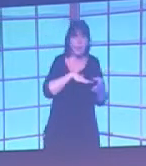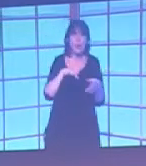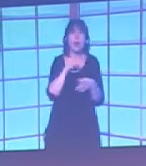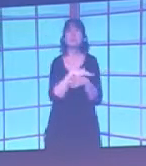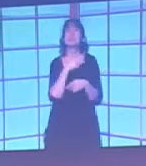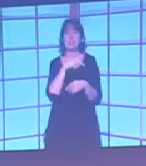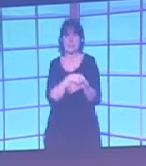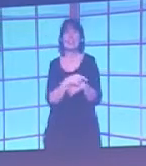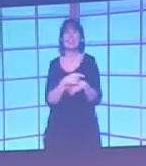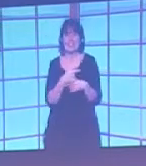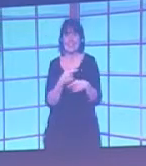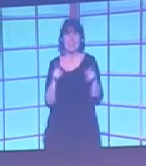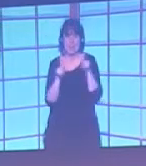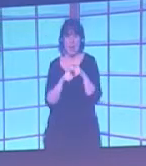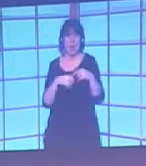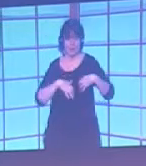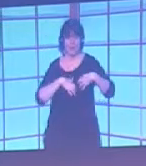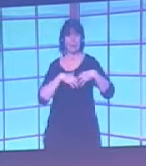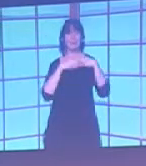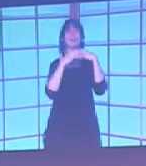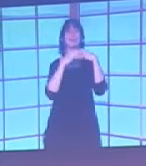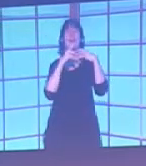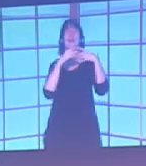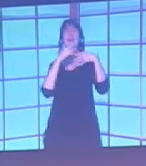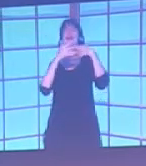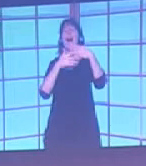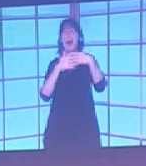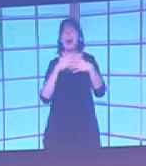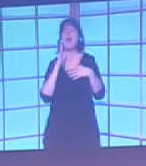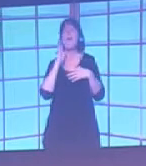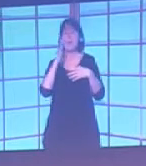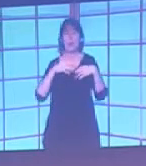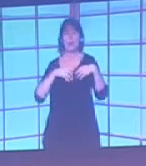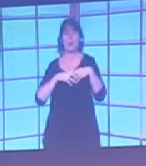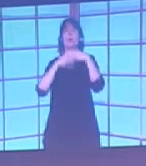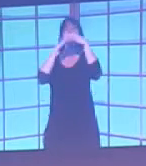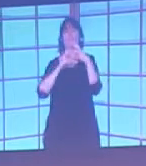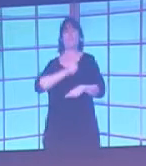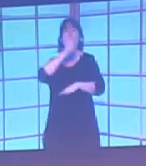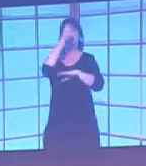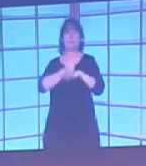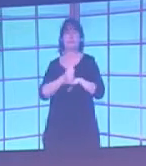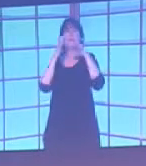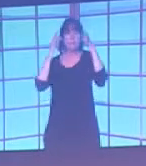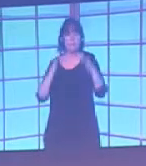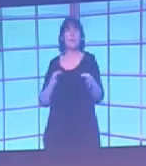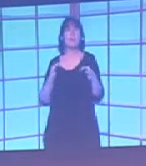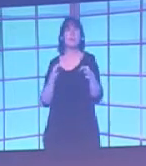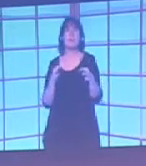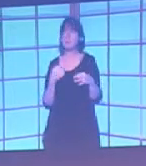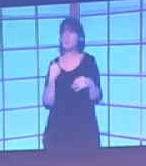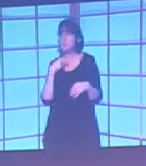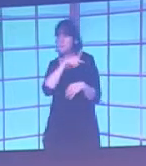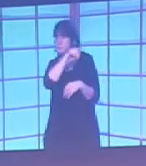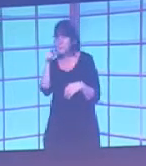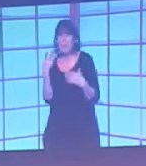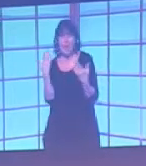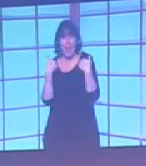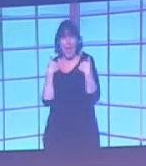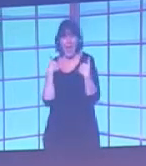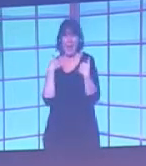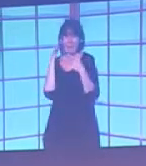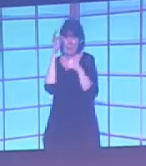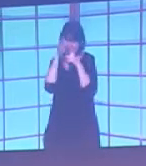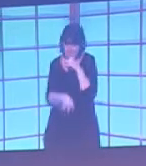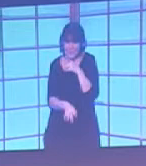are in final stages of discussion about forming a national association. I wonder if any of you have any specific questions.